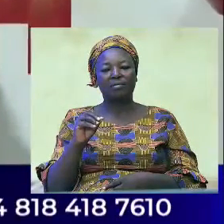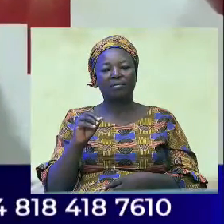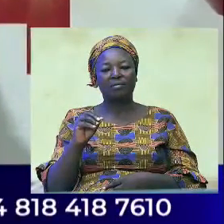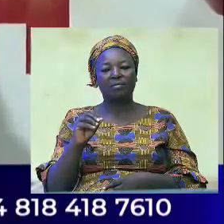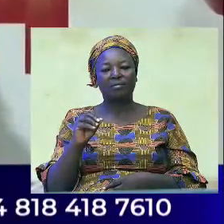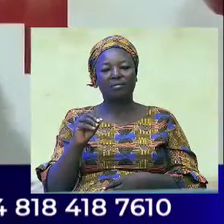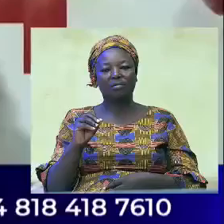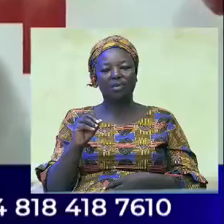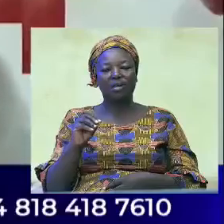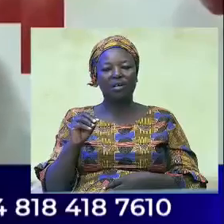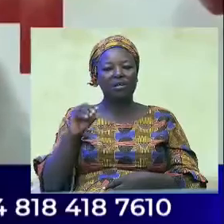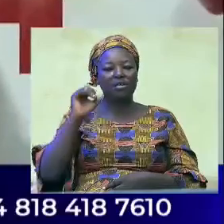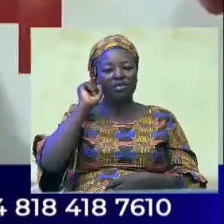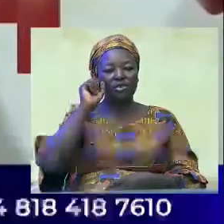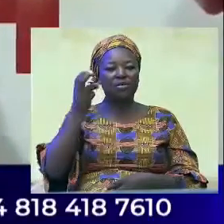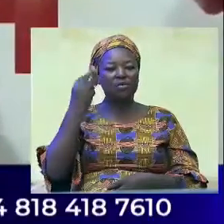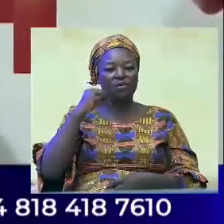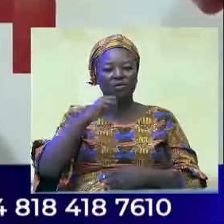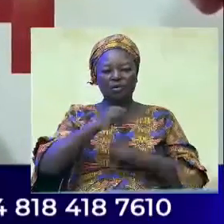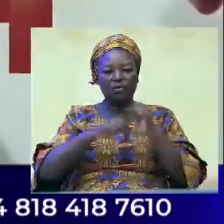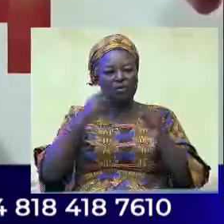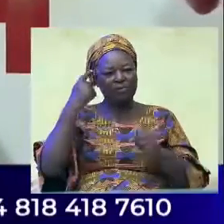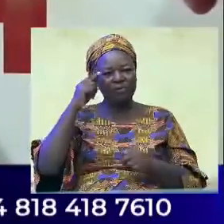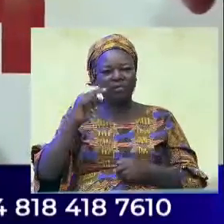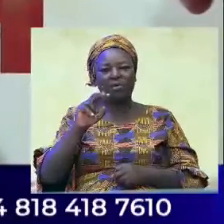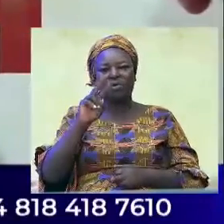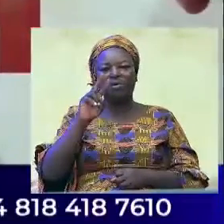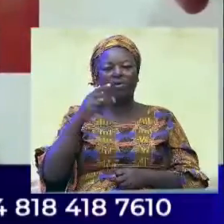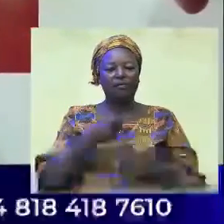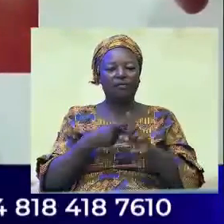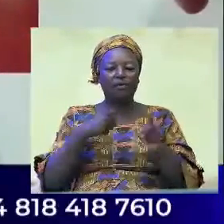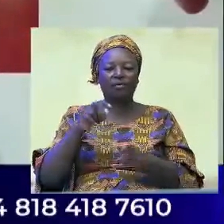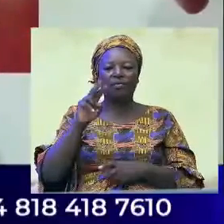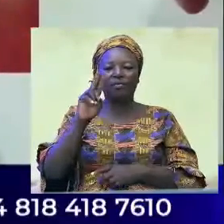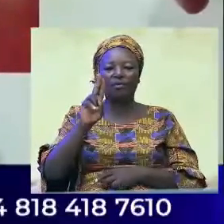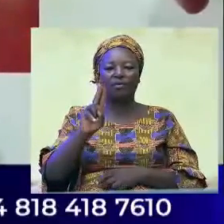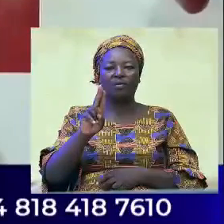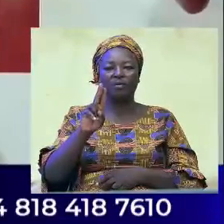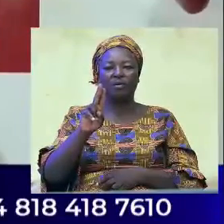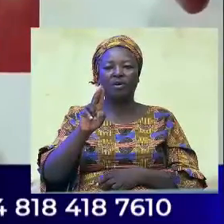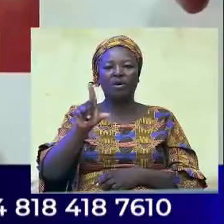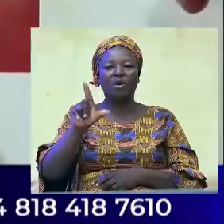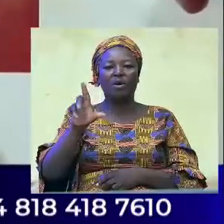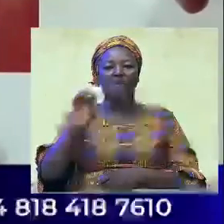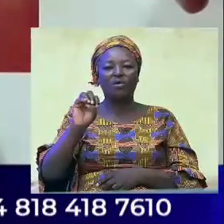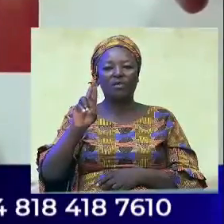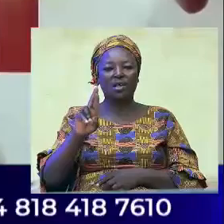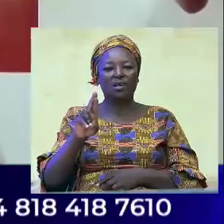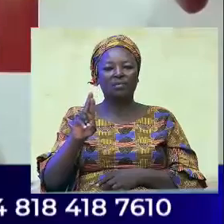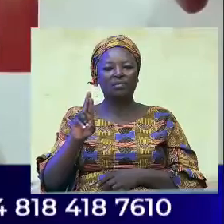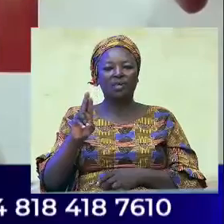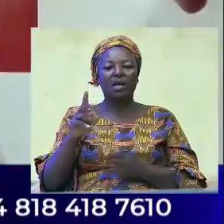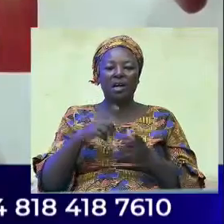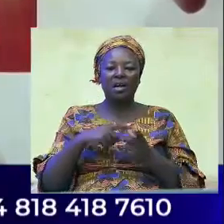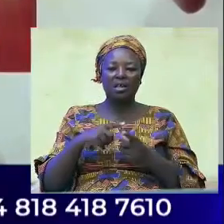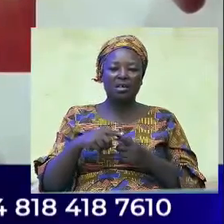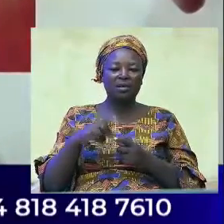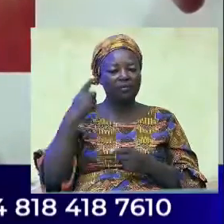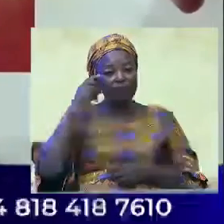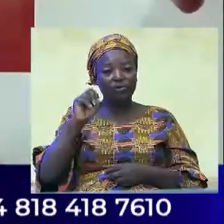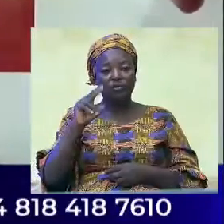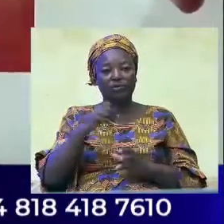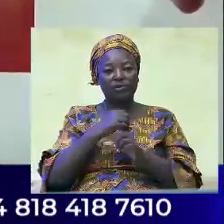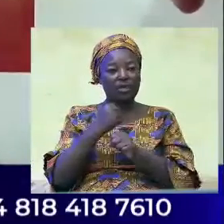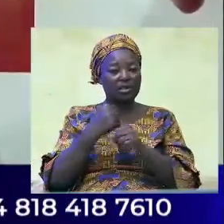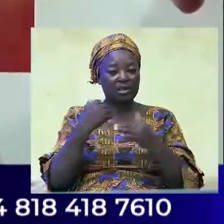So, I was suffering from ulcer for good 12 years now, but during